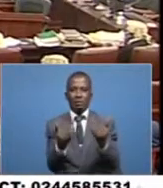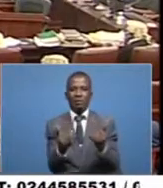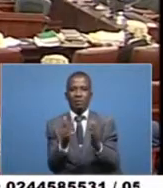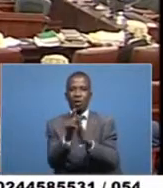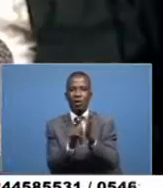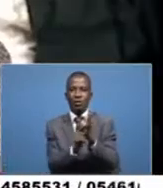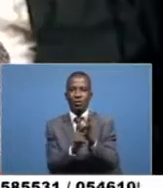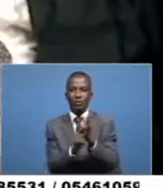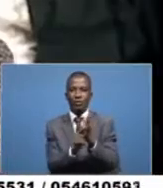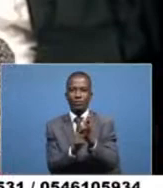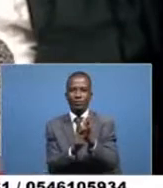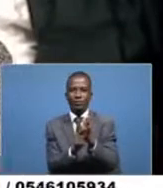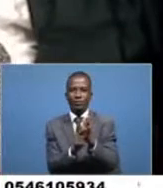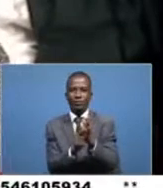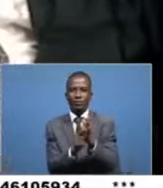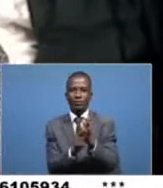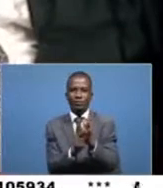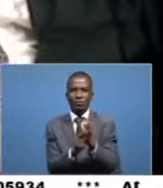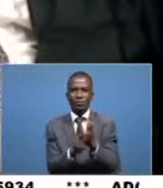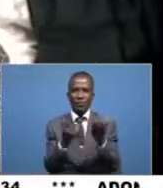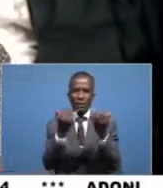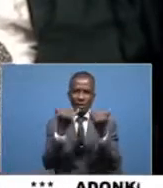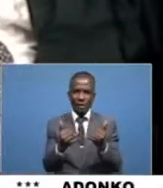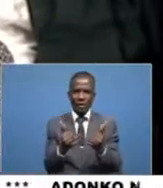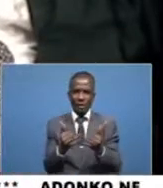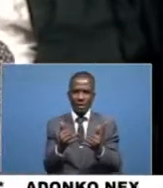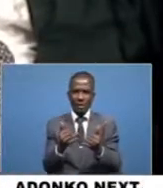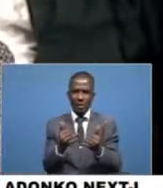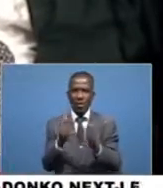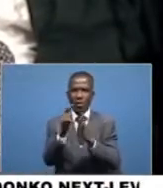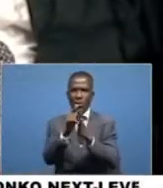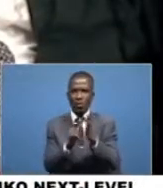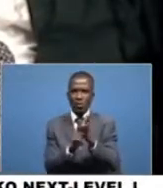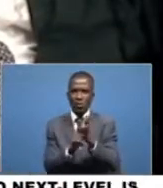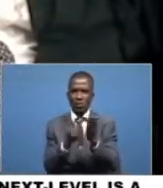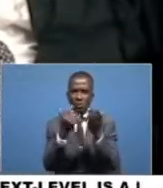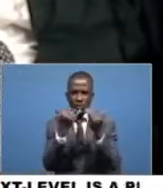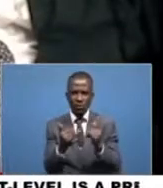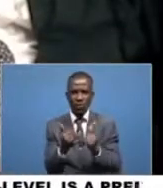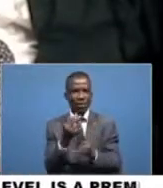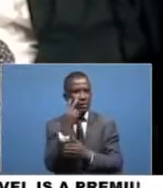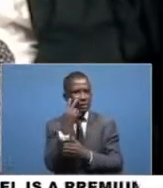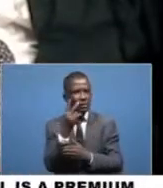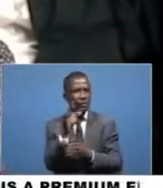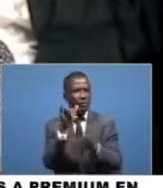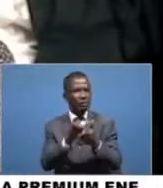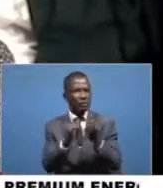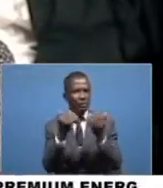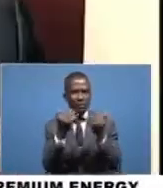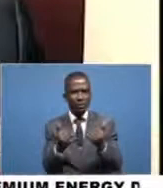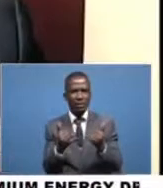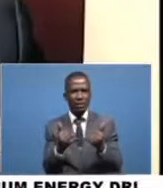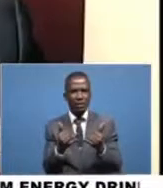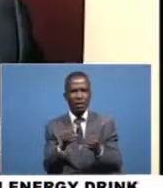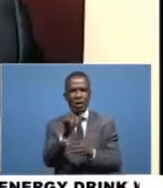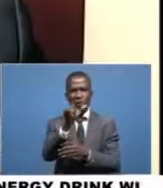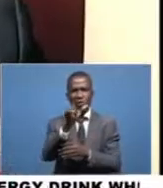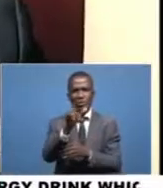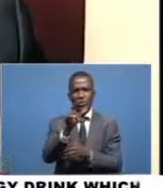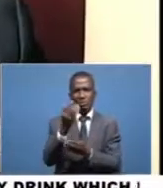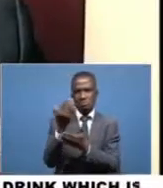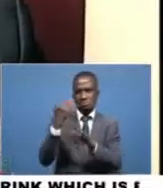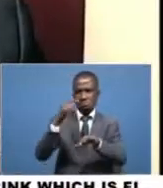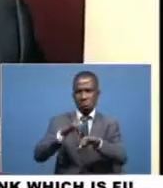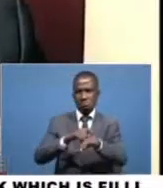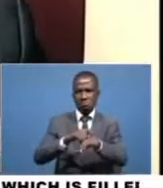law. Now, besides the rules referred to in this ruling, we take notice of the well-settled practice that a plaintiff in a case has a